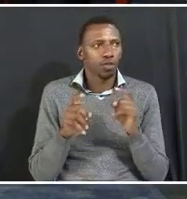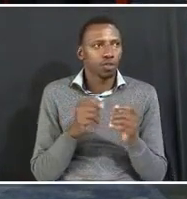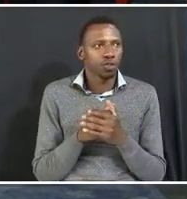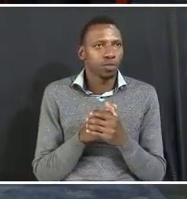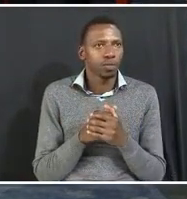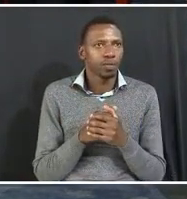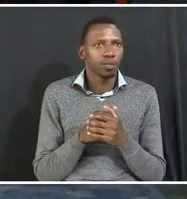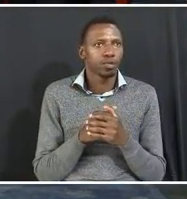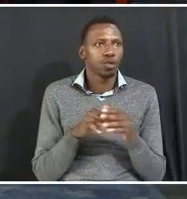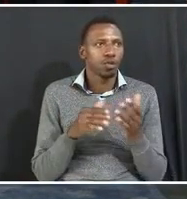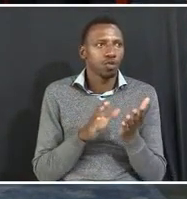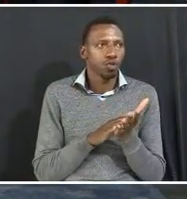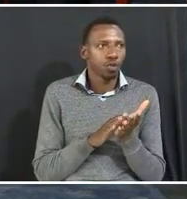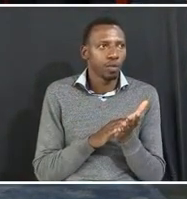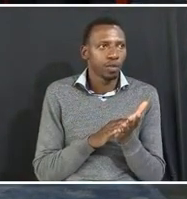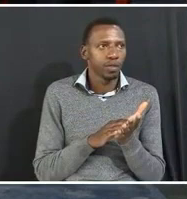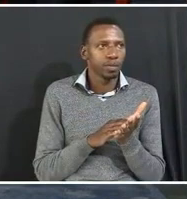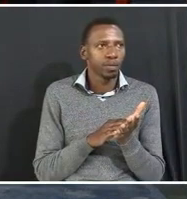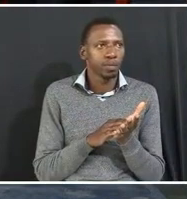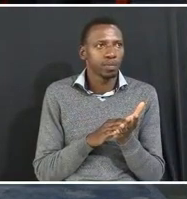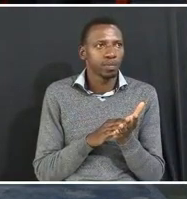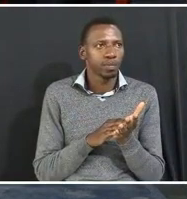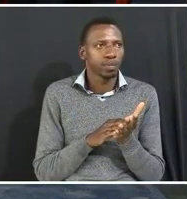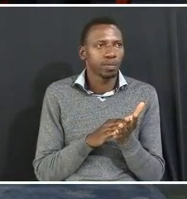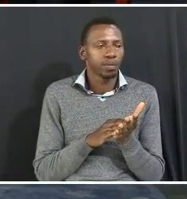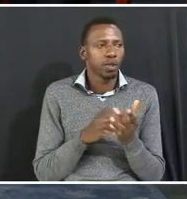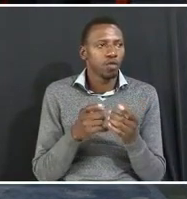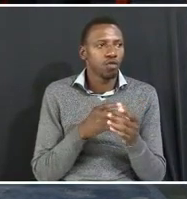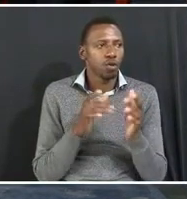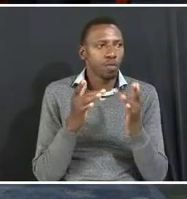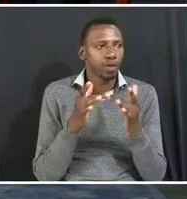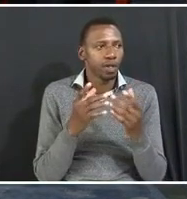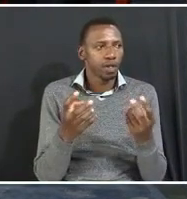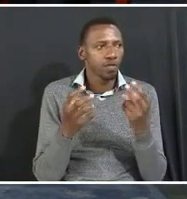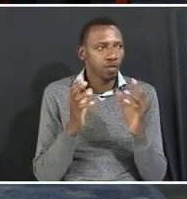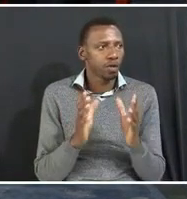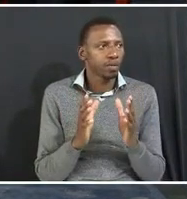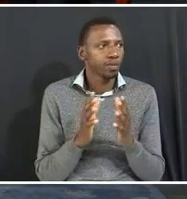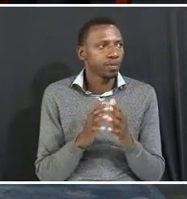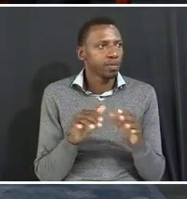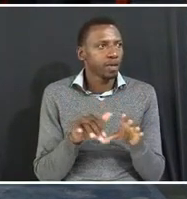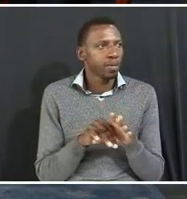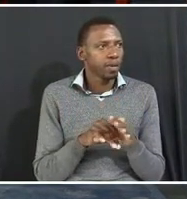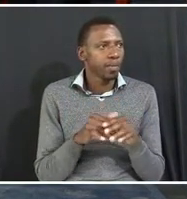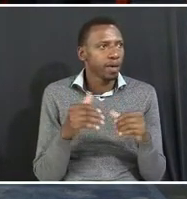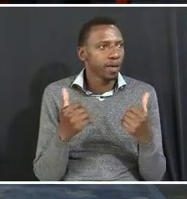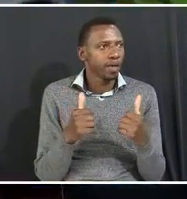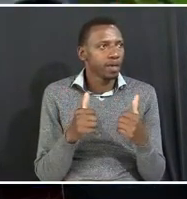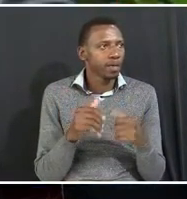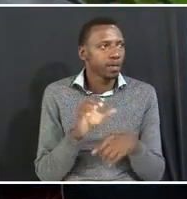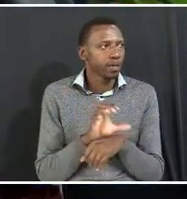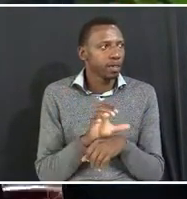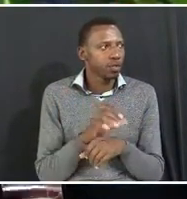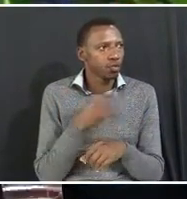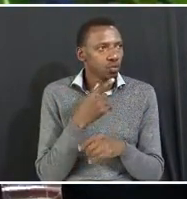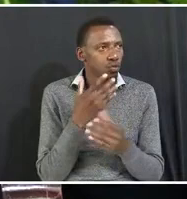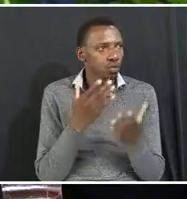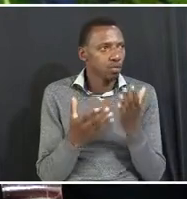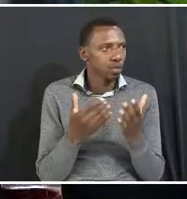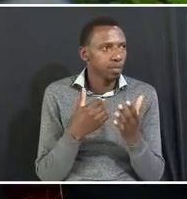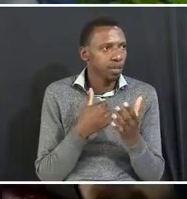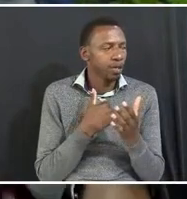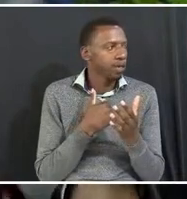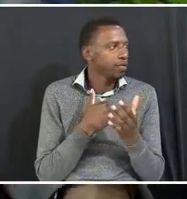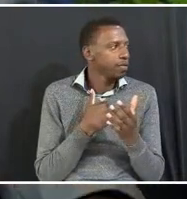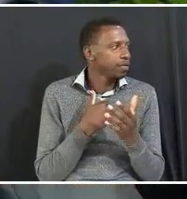if we have any comments from our online viewers. Any member of the congregation who may have, I